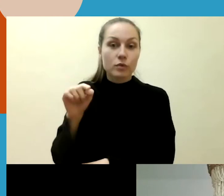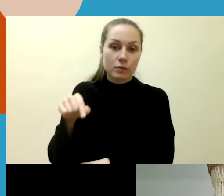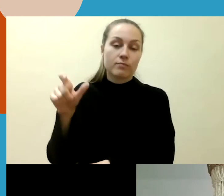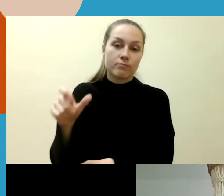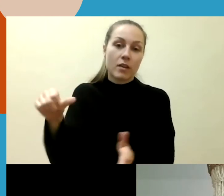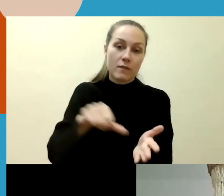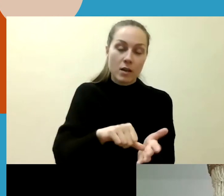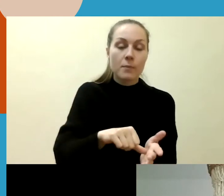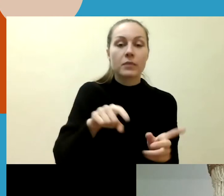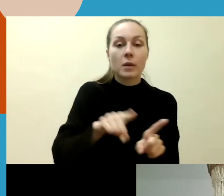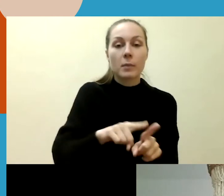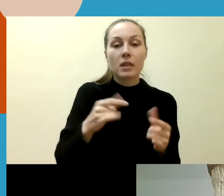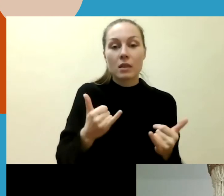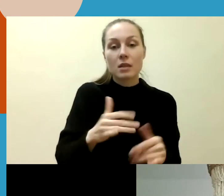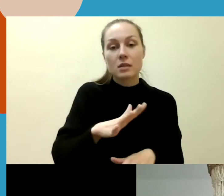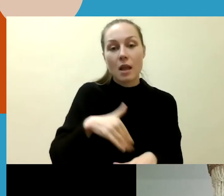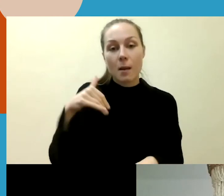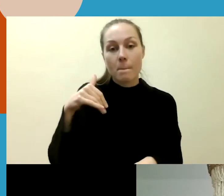were involved in this work,